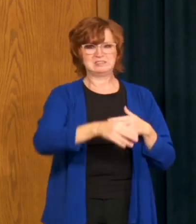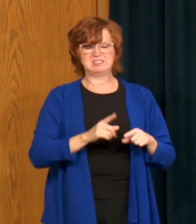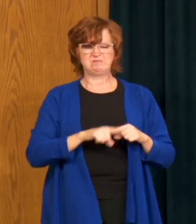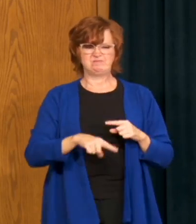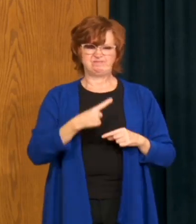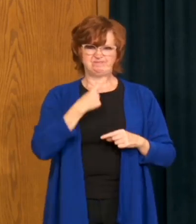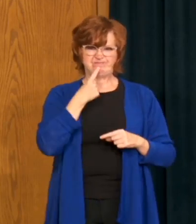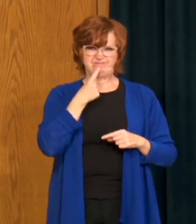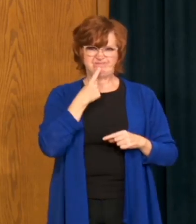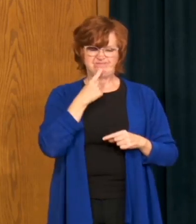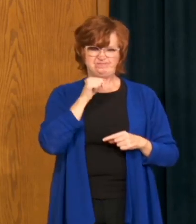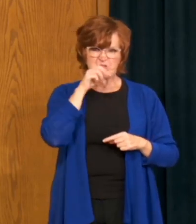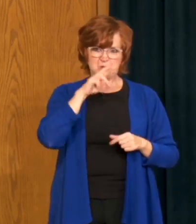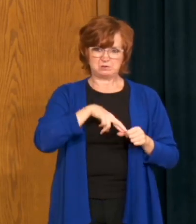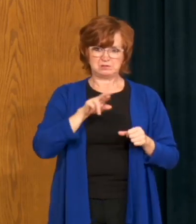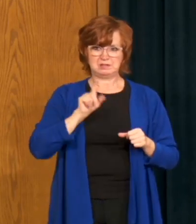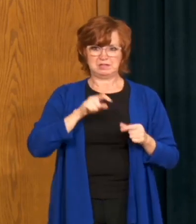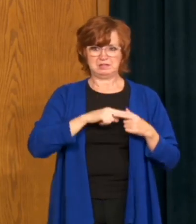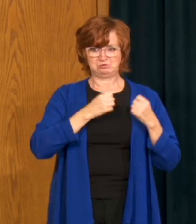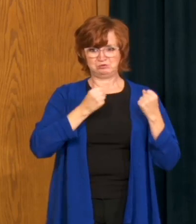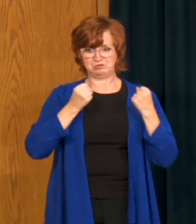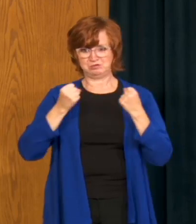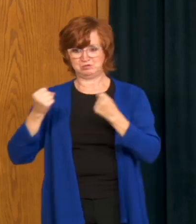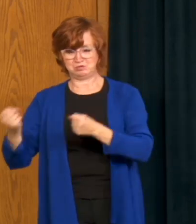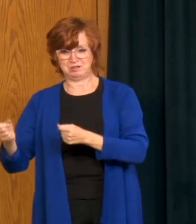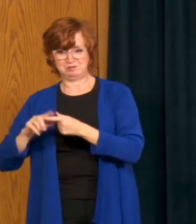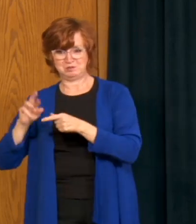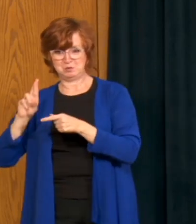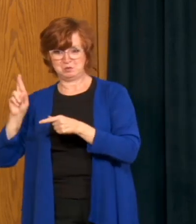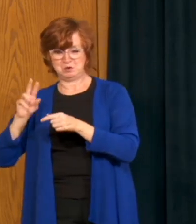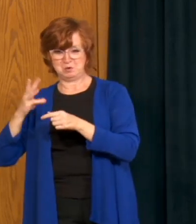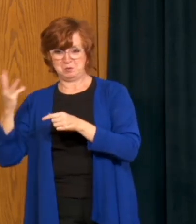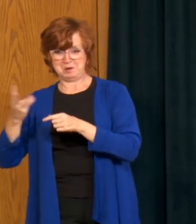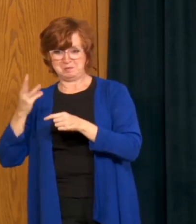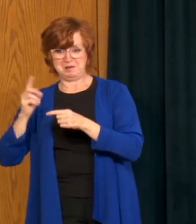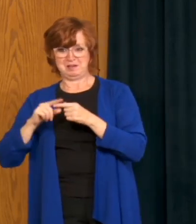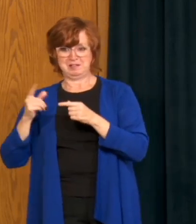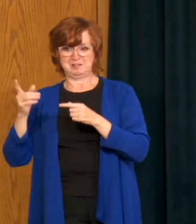that, if we have to go to Winnipeg to get our Grey Cup, we'll go do that.